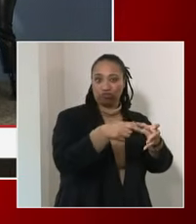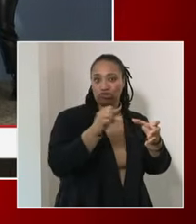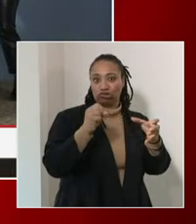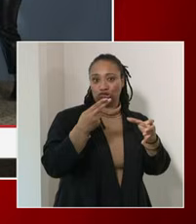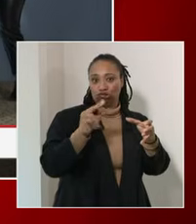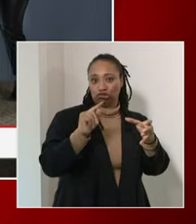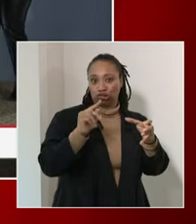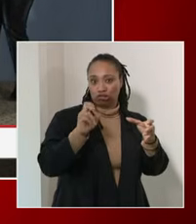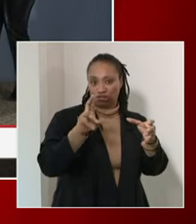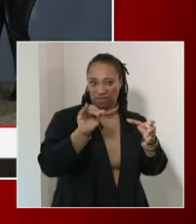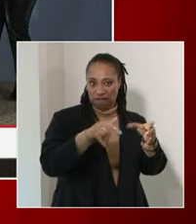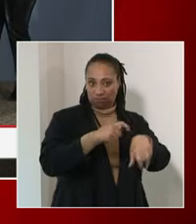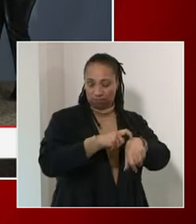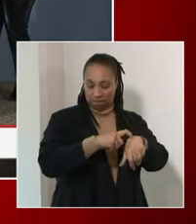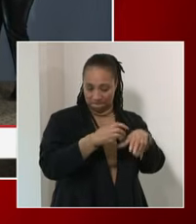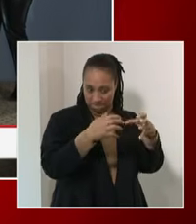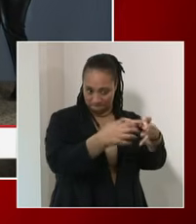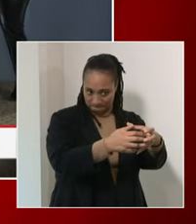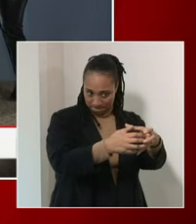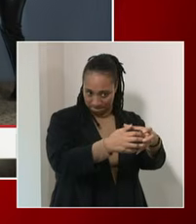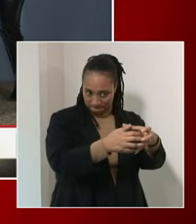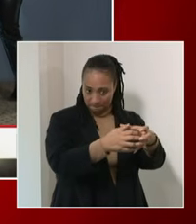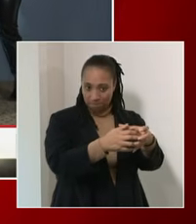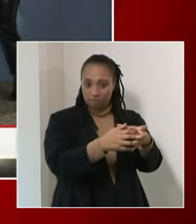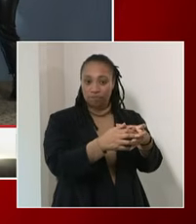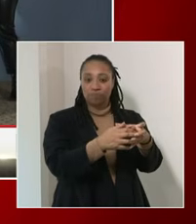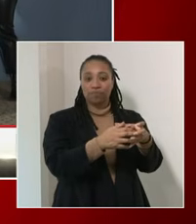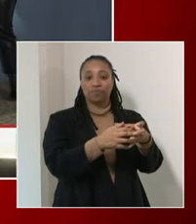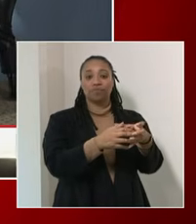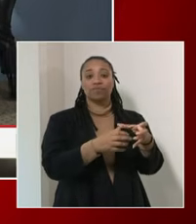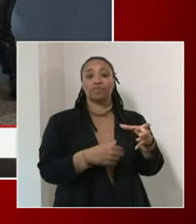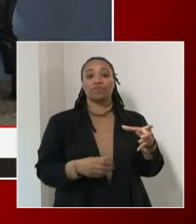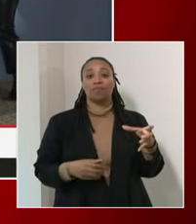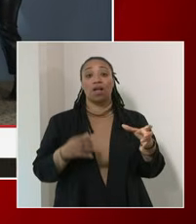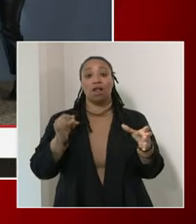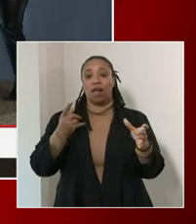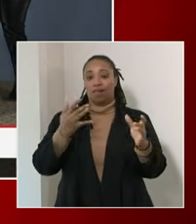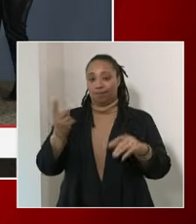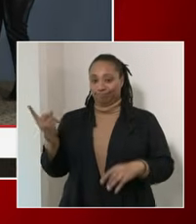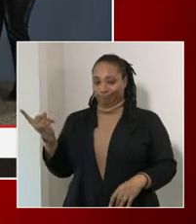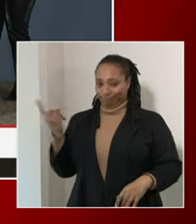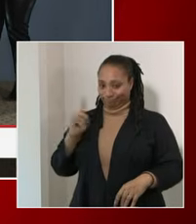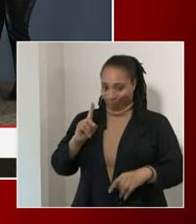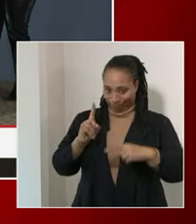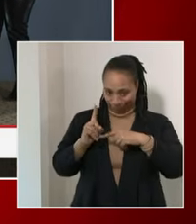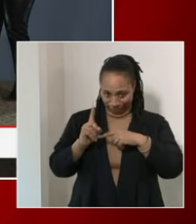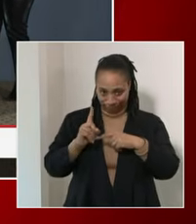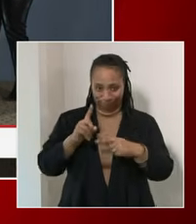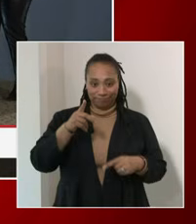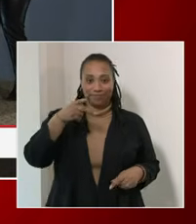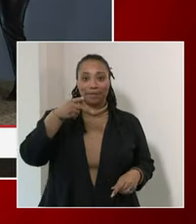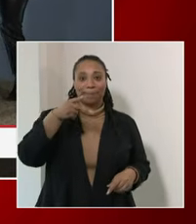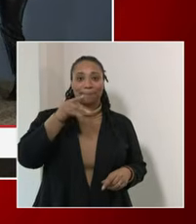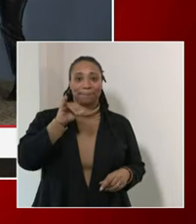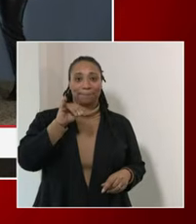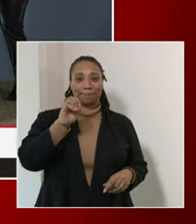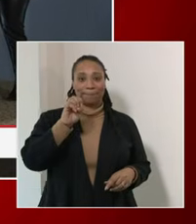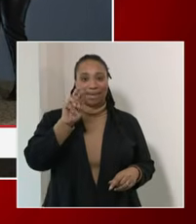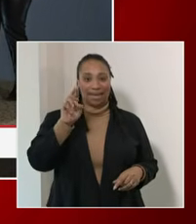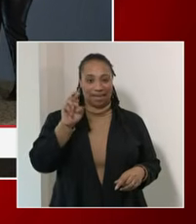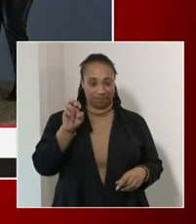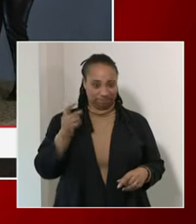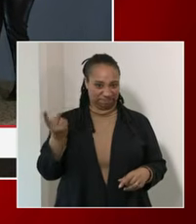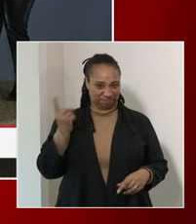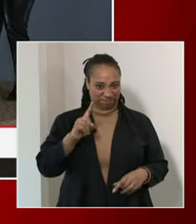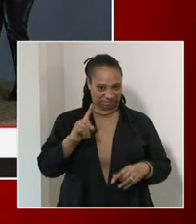Okay. Good afternoon. My name is Rachel Pierre, DHS Director. So let me just start by